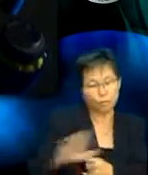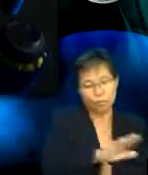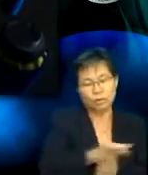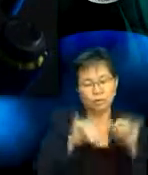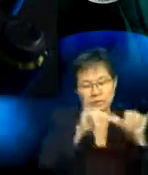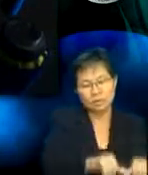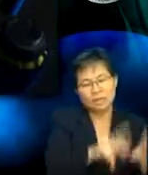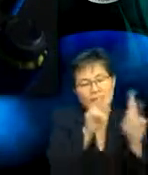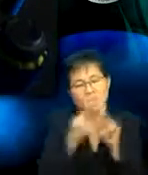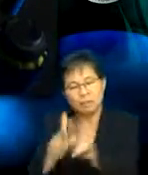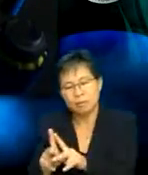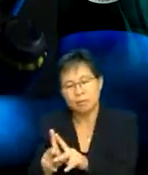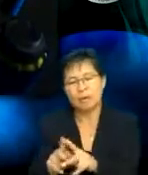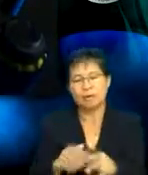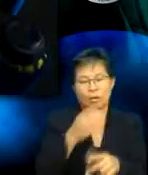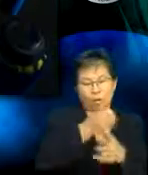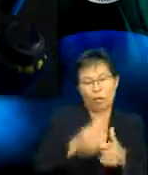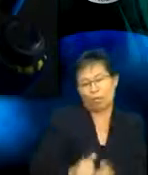and isolated places.